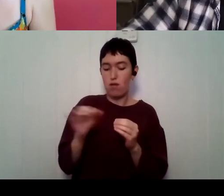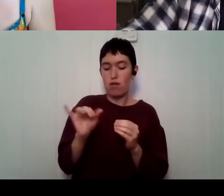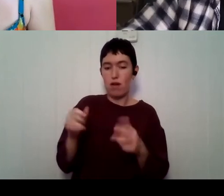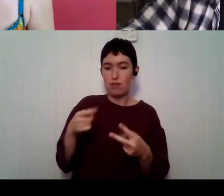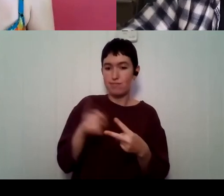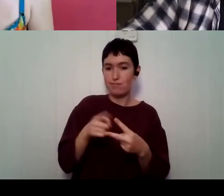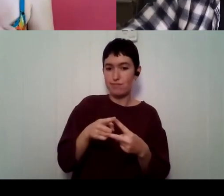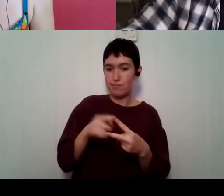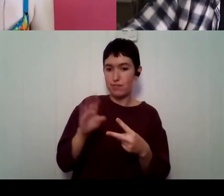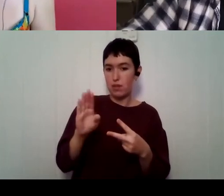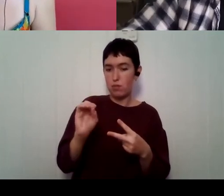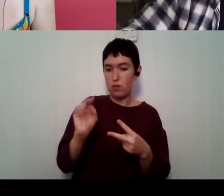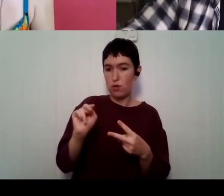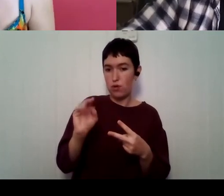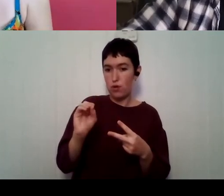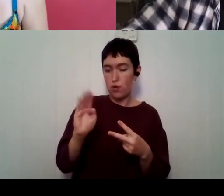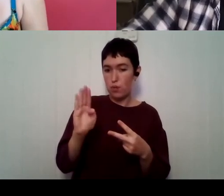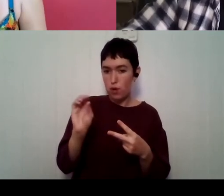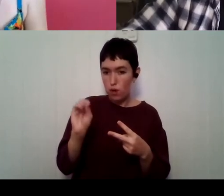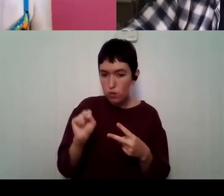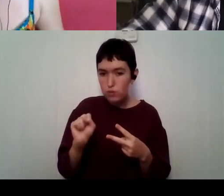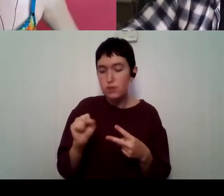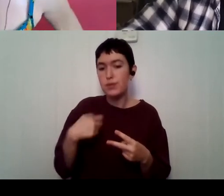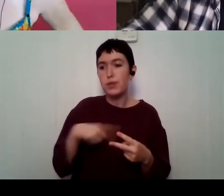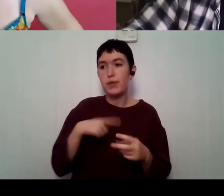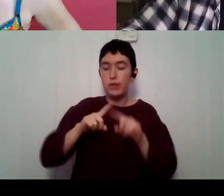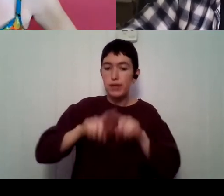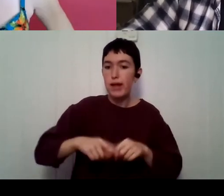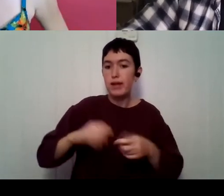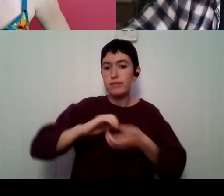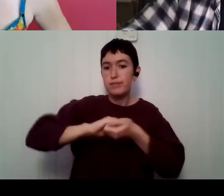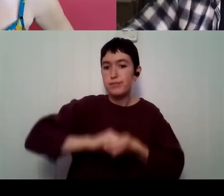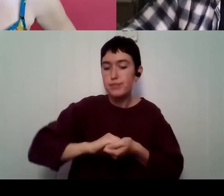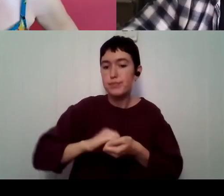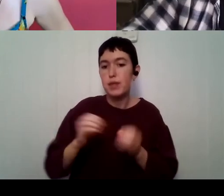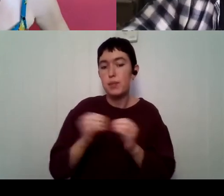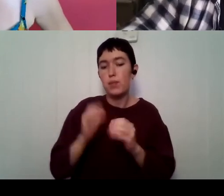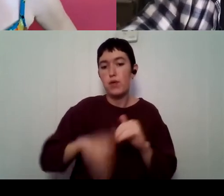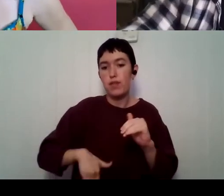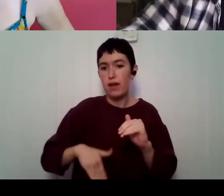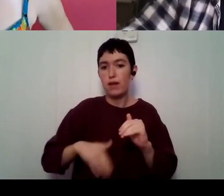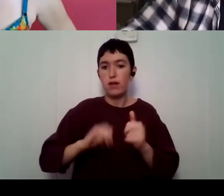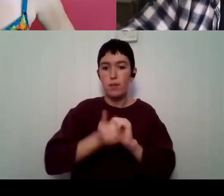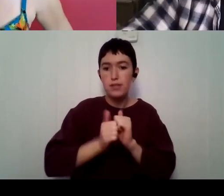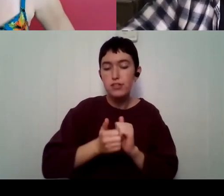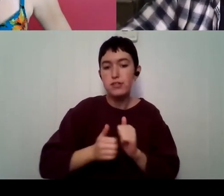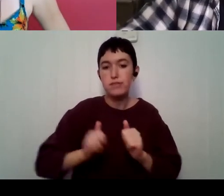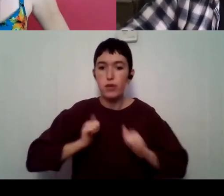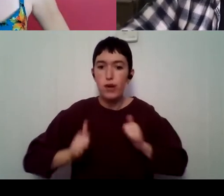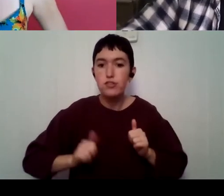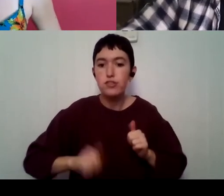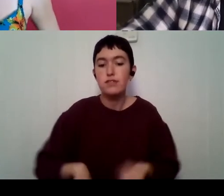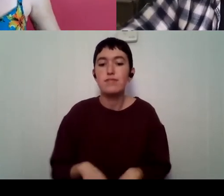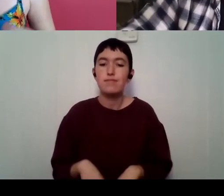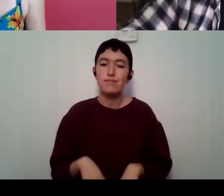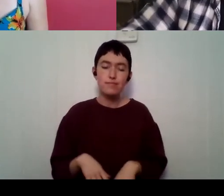and we rely more on cooperation than we do on competition and aggression. In our best days, yes, for sure. Yeah, I